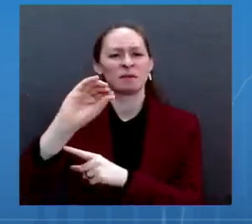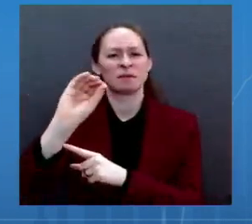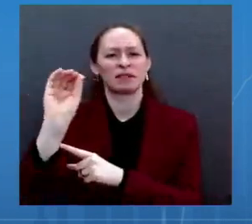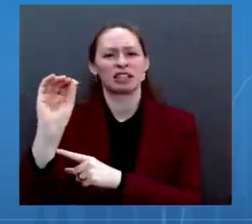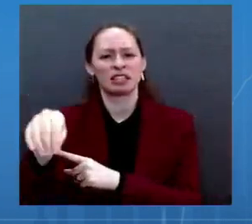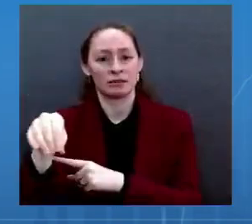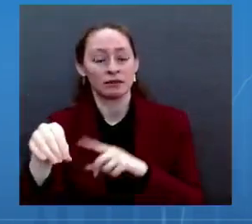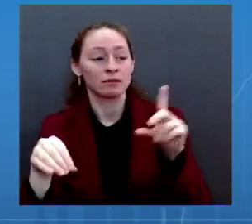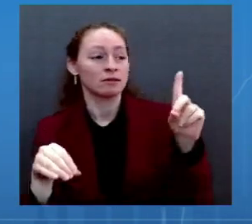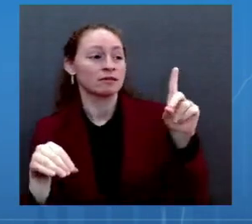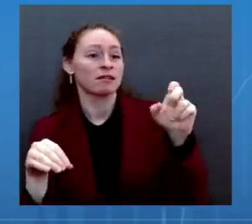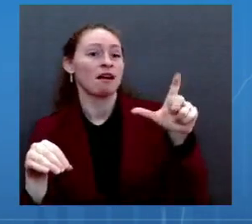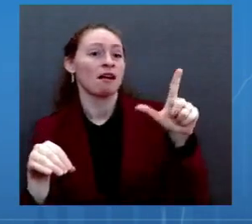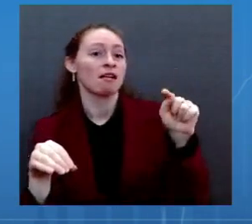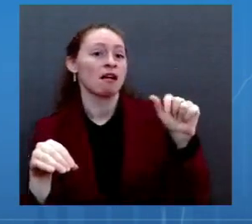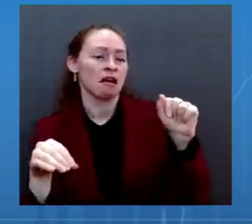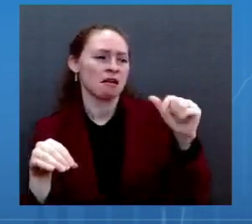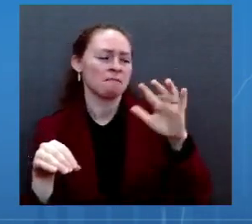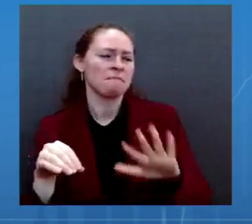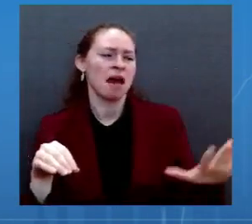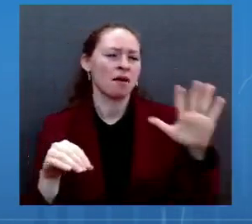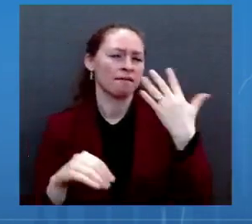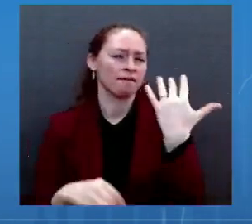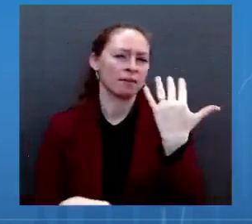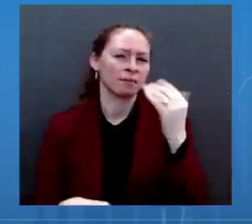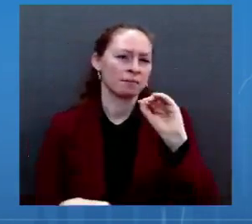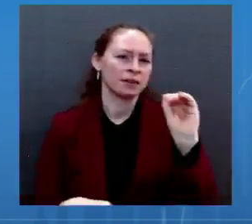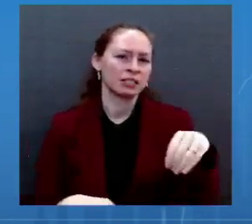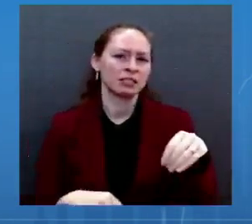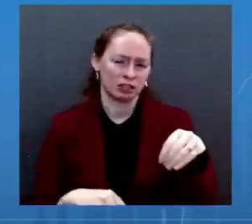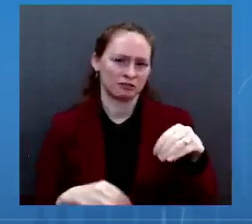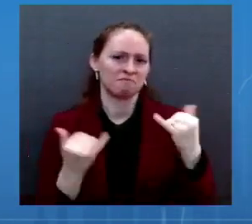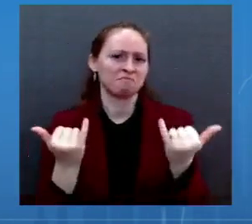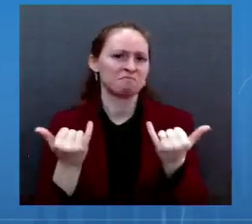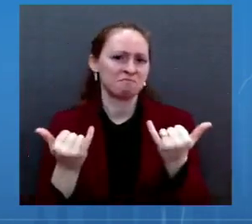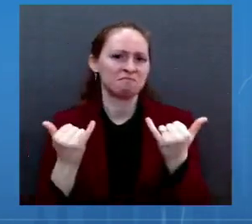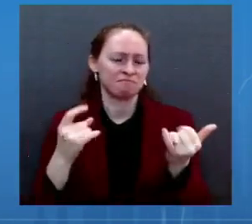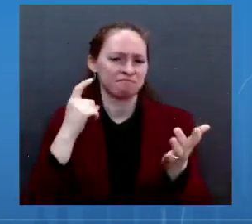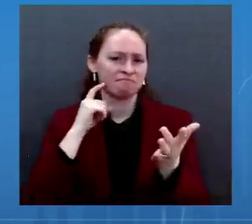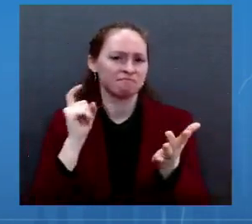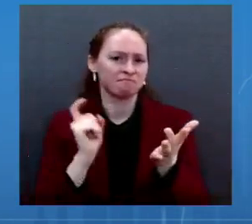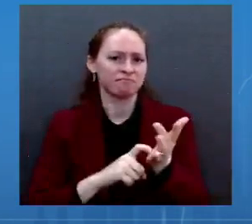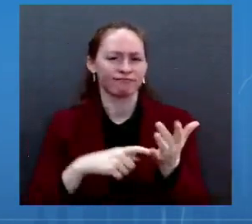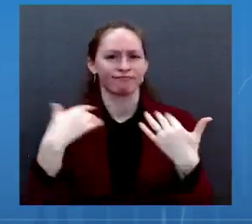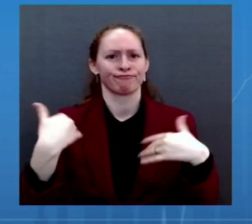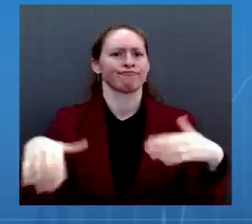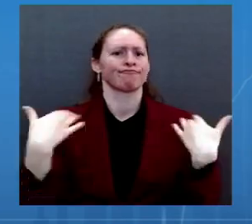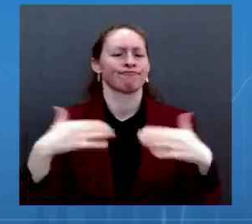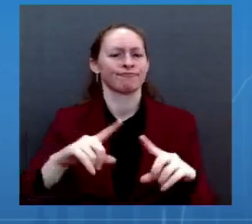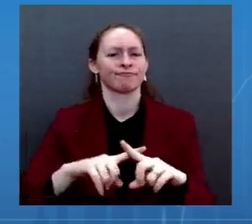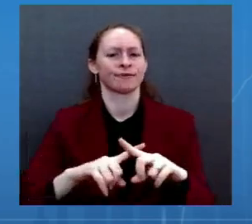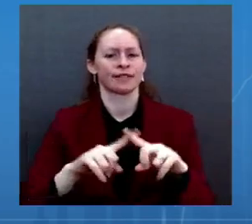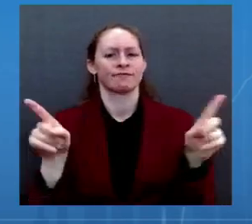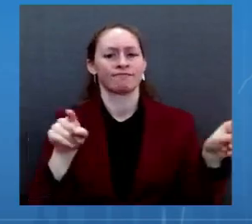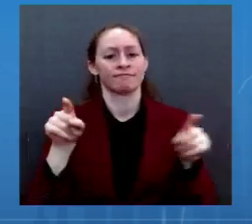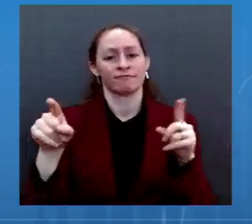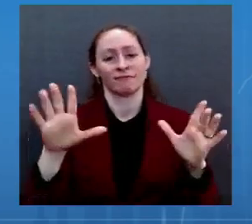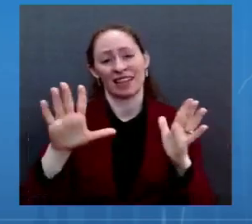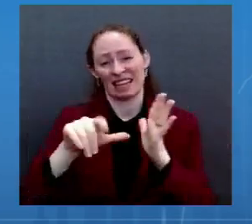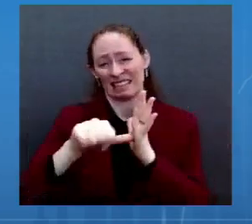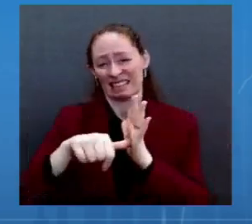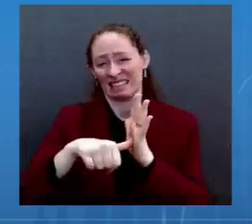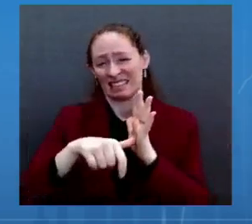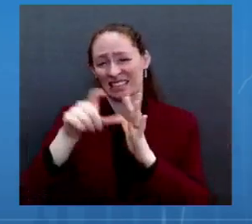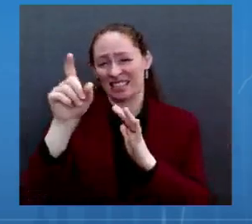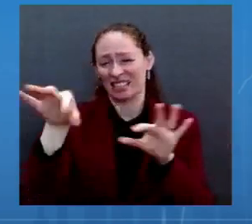importance of vaccinations and boosters. This week, FDA made several vaccine authorizations, and CDC followed